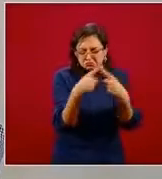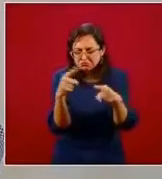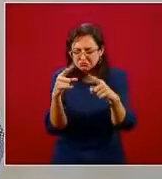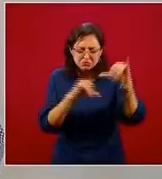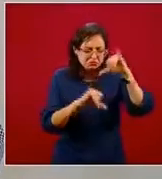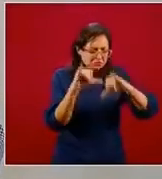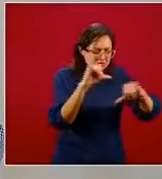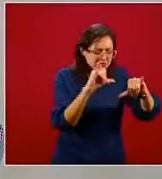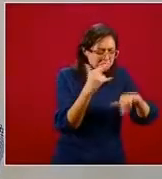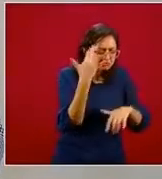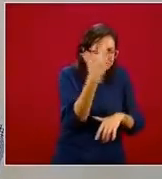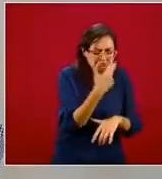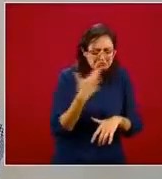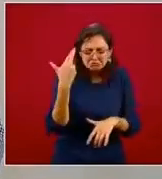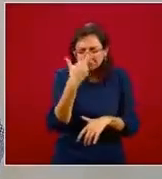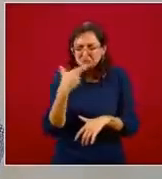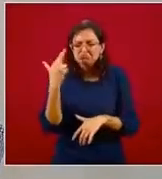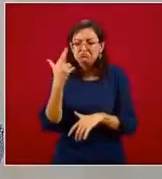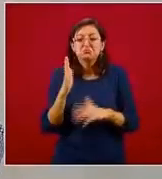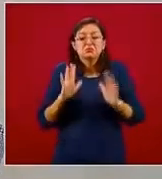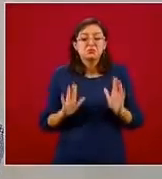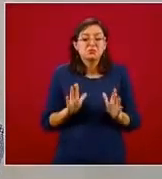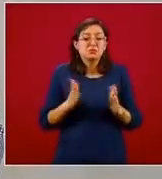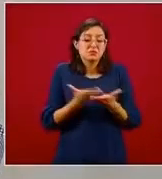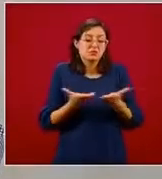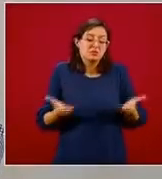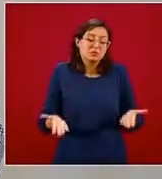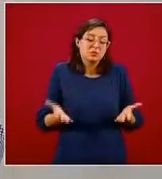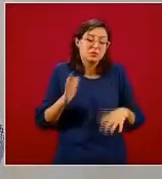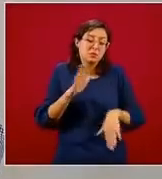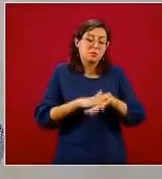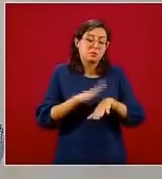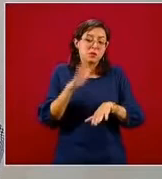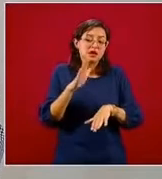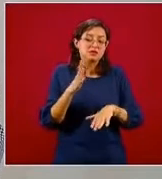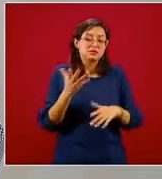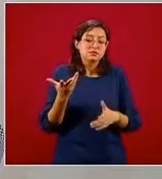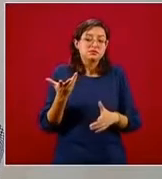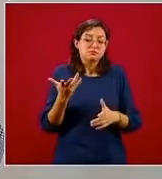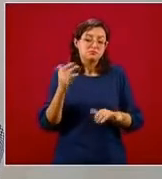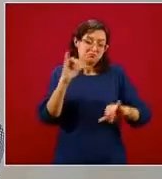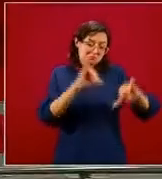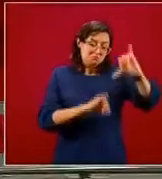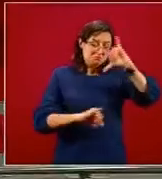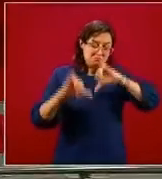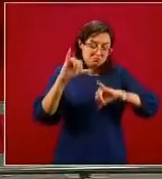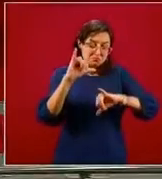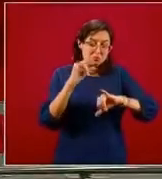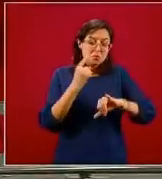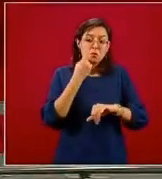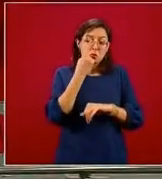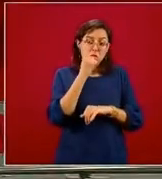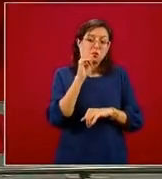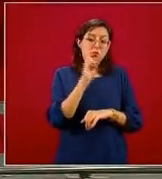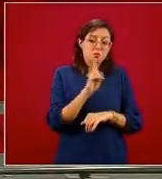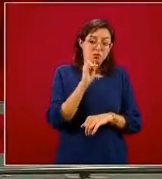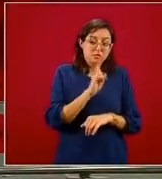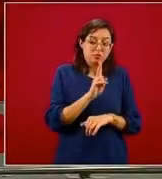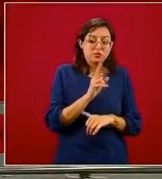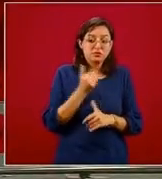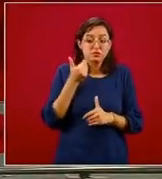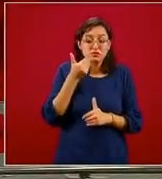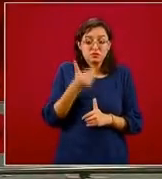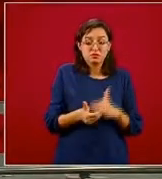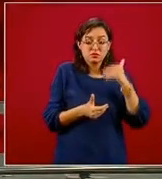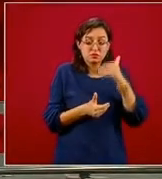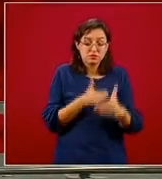have been formulaciones. tested to Entonces, see ahora if que they are incrementó también la okay and if they disponibilidad are de este tipo de in good insumos working y order. haber And now that